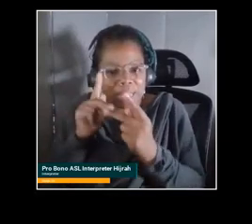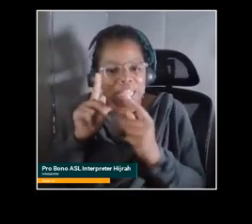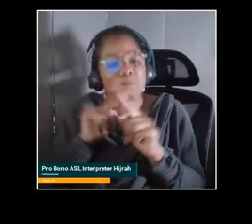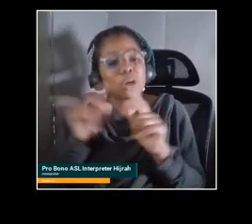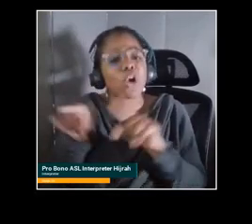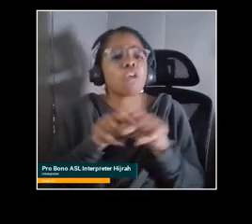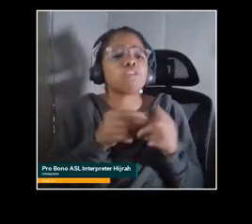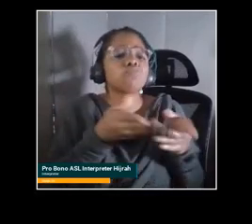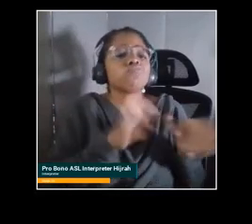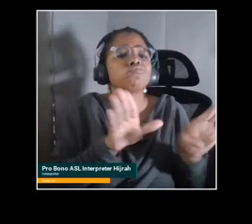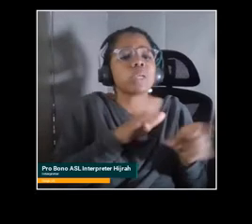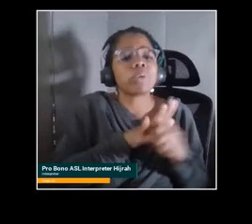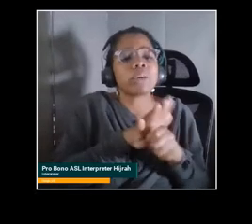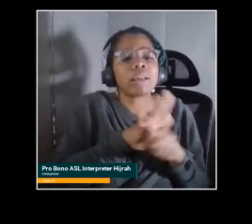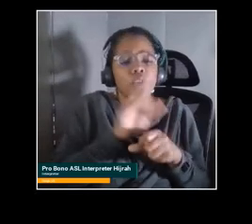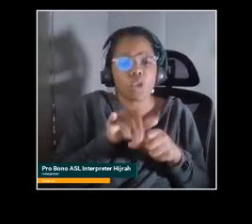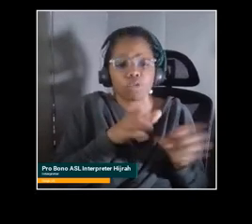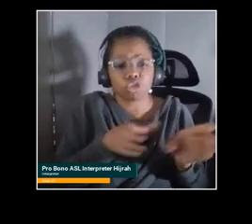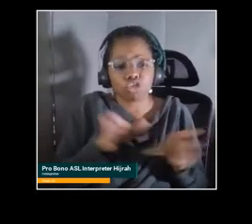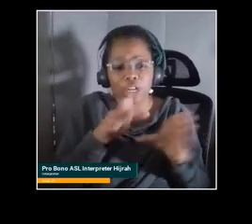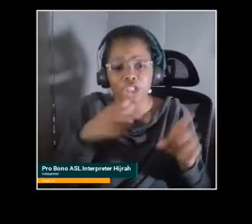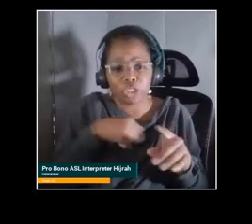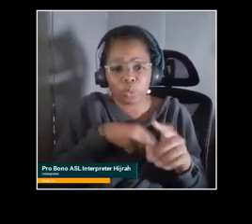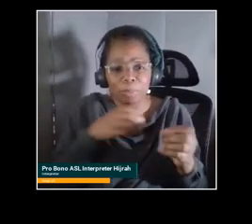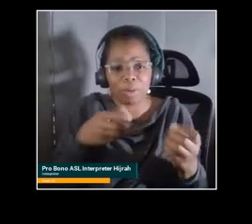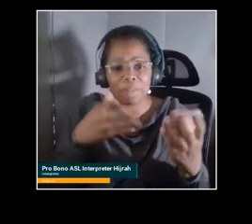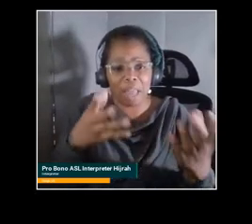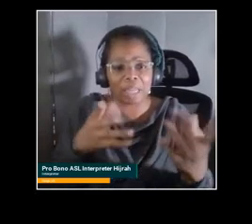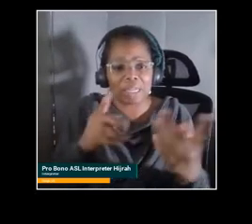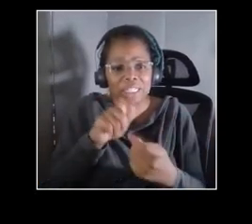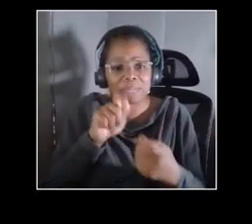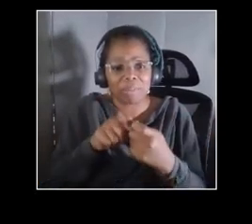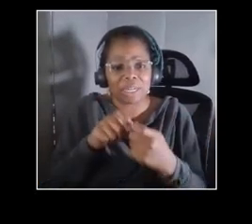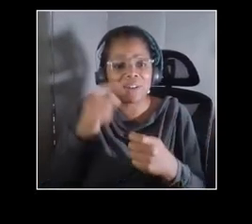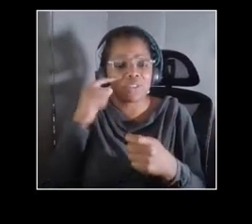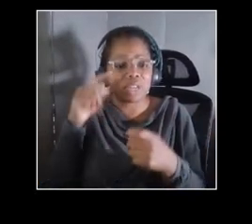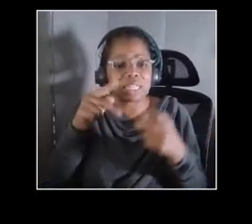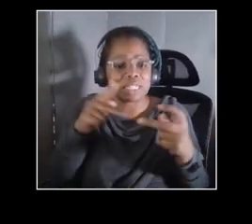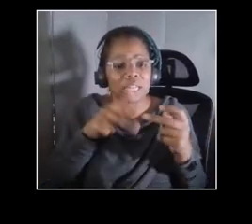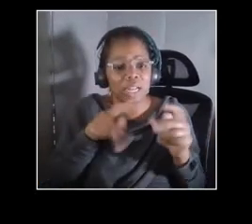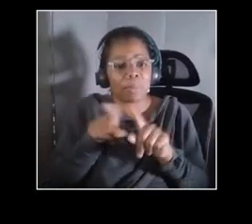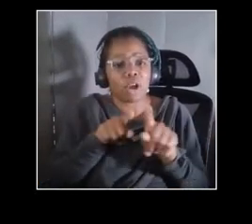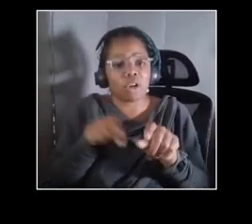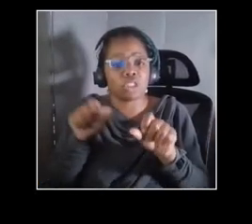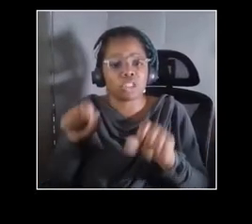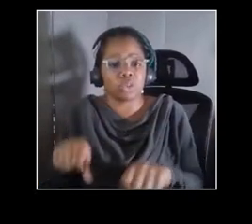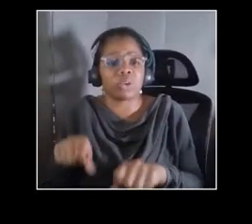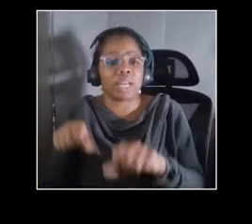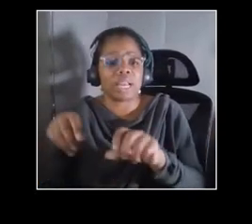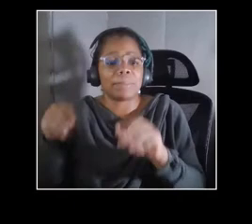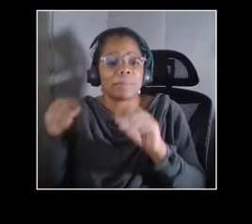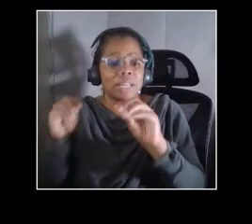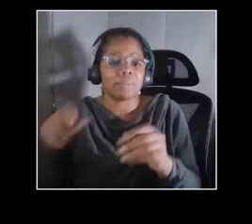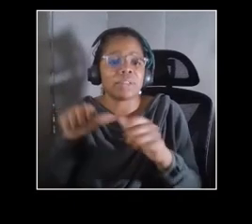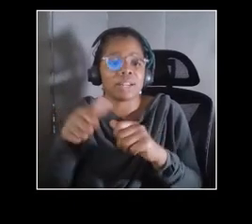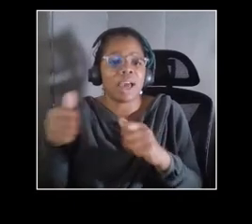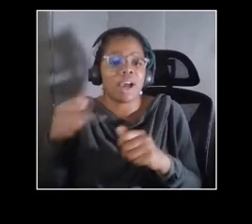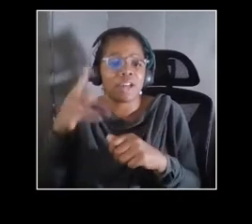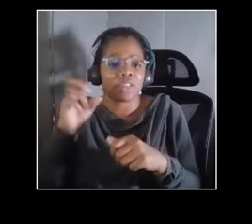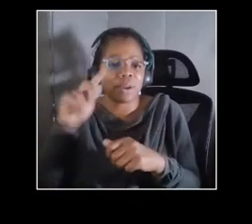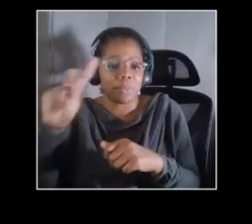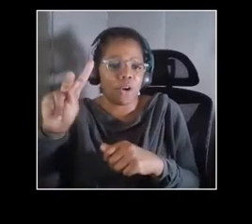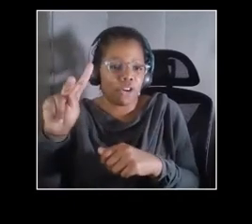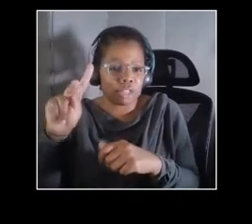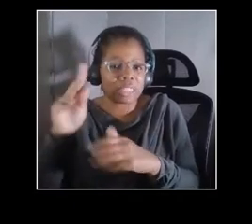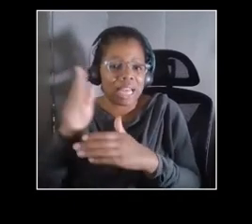that the strategies we are providing is specific to this site, but also could be implemented in other parks that share the